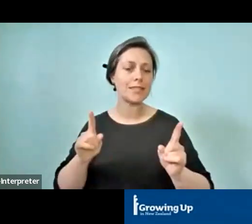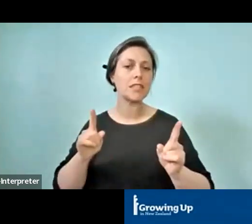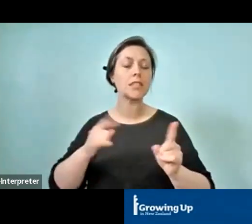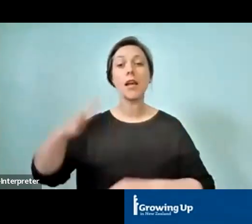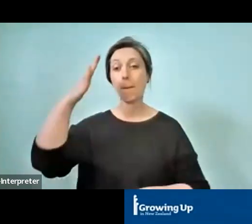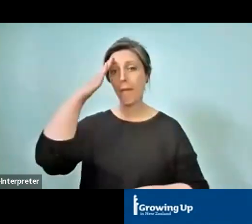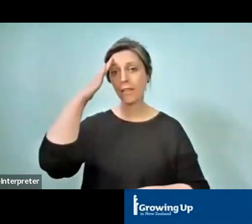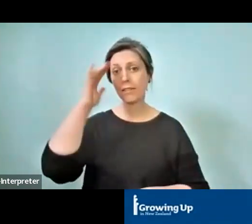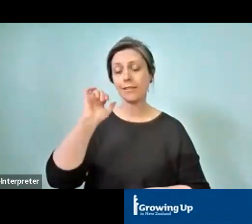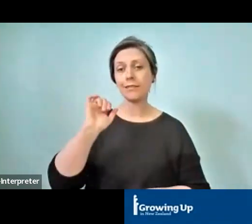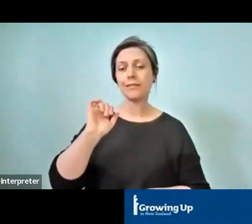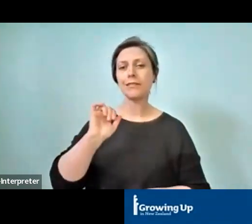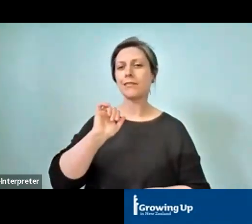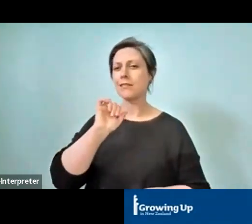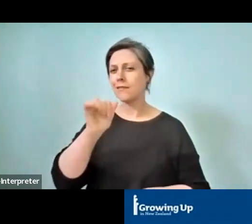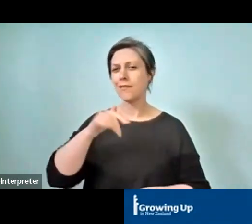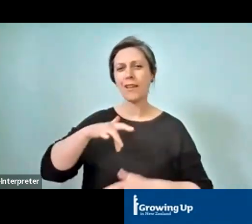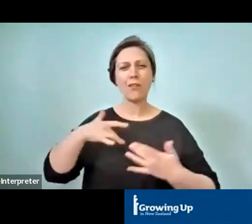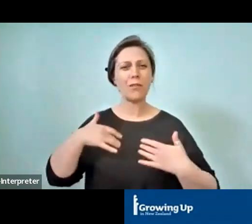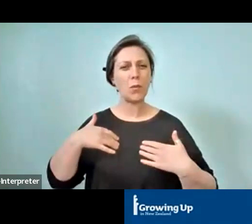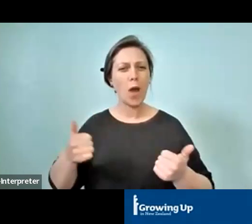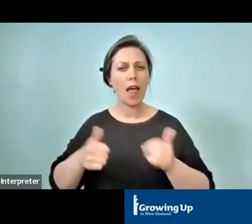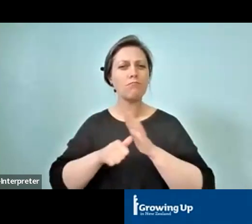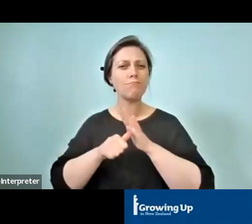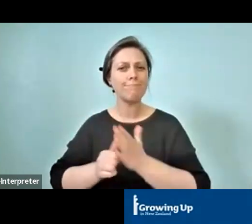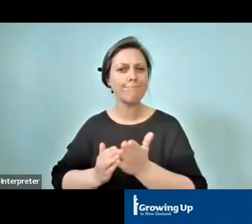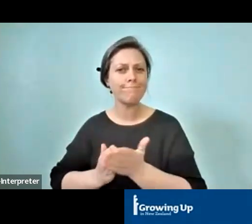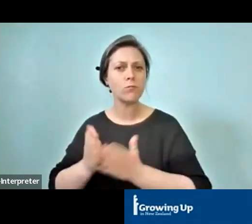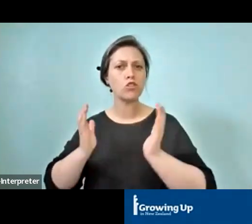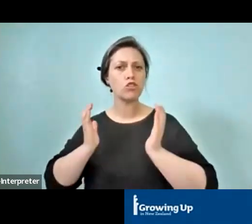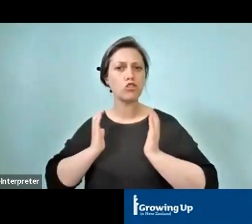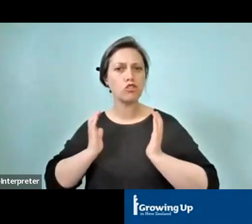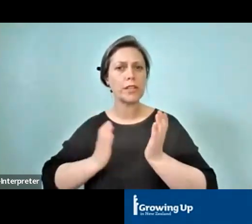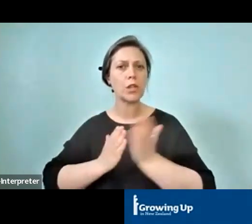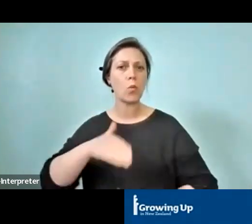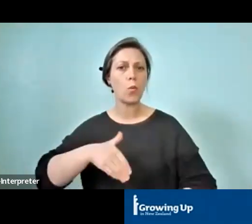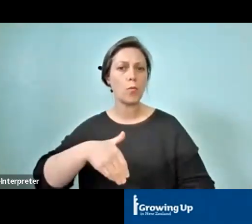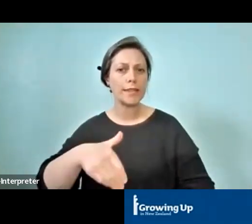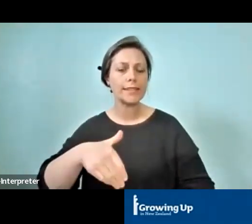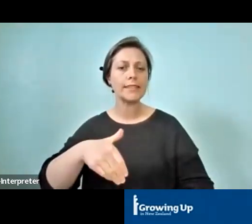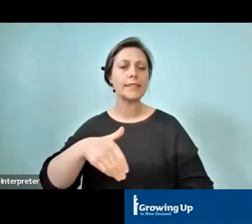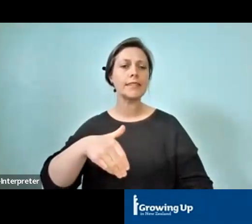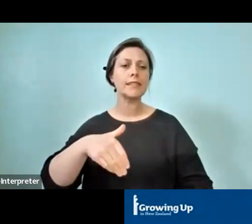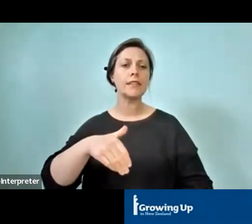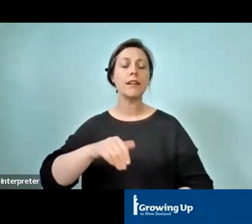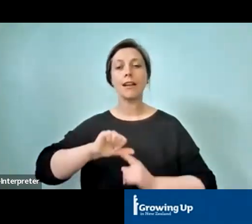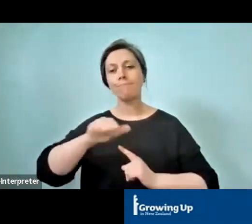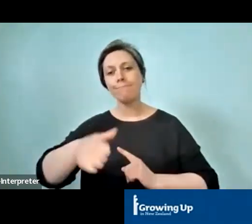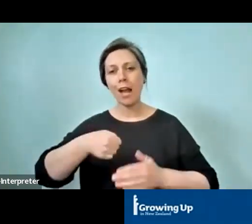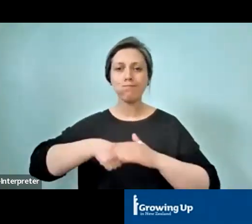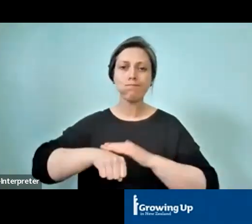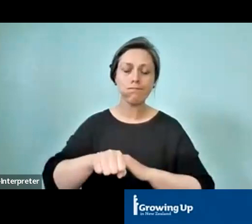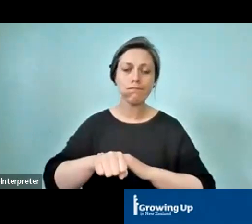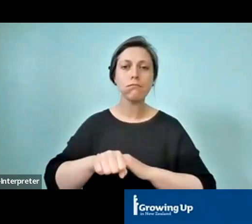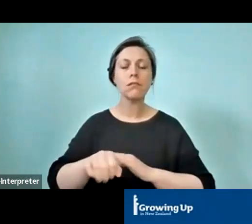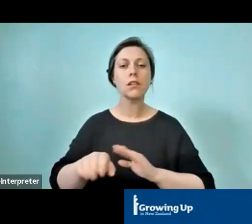mothers not feeling well, feeling depressed, feeling stressed during pregnancy and postpartum will